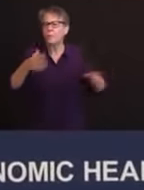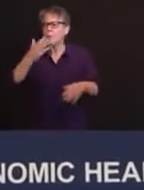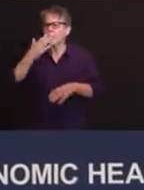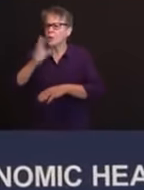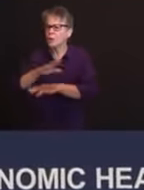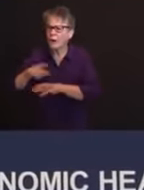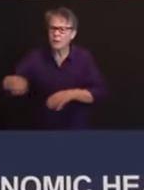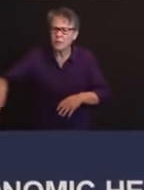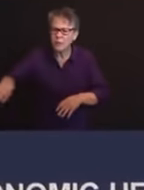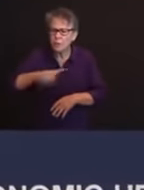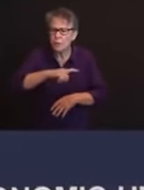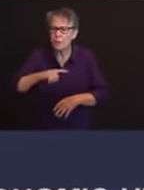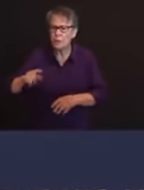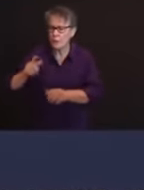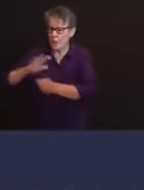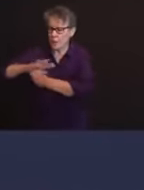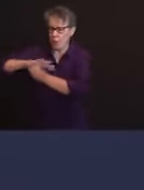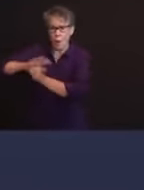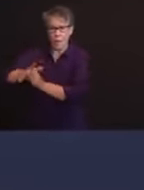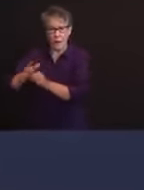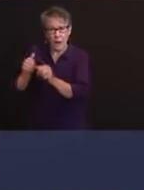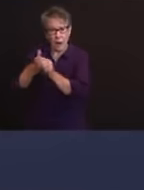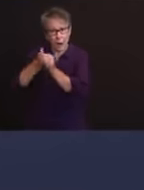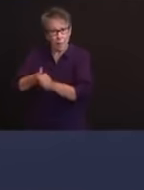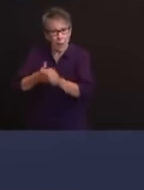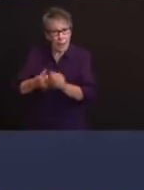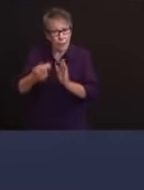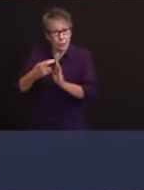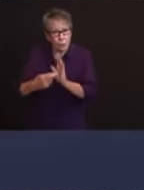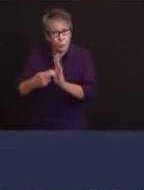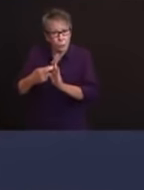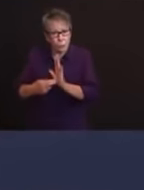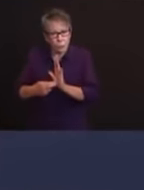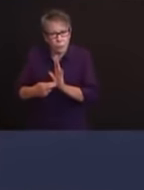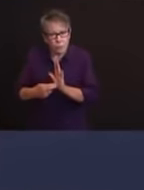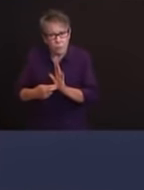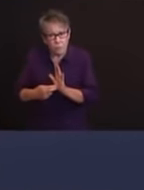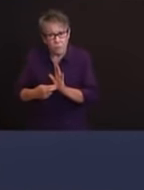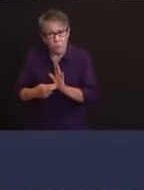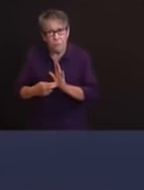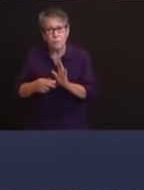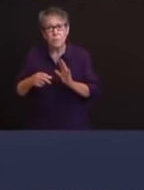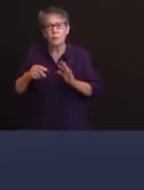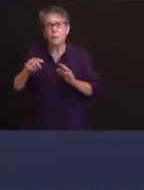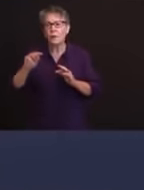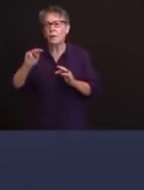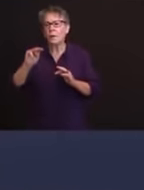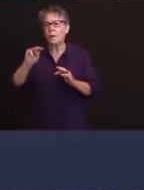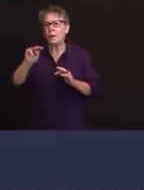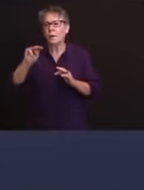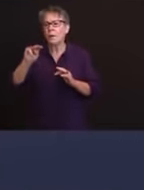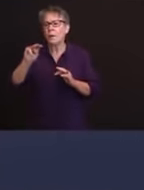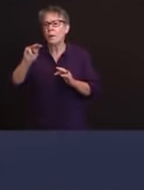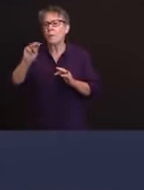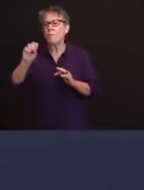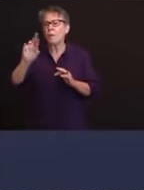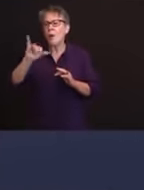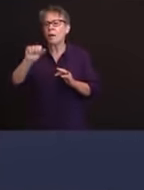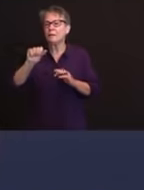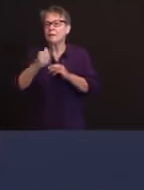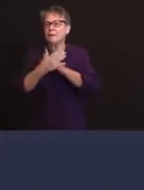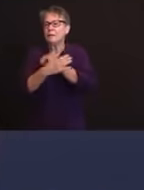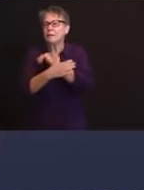COVID compliance in Morristown, the Horseshoe Tavern, police responded there. It was well over the 25%